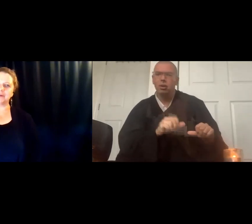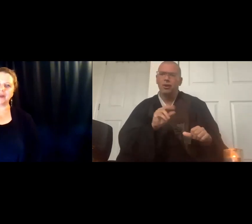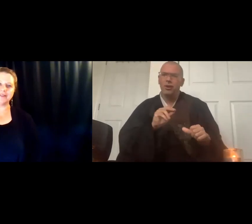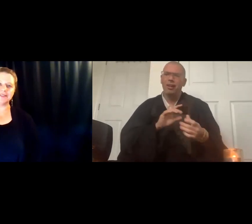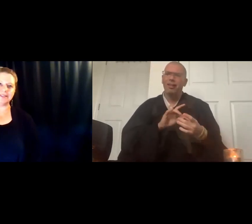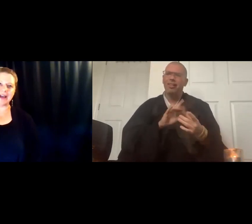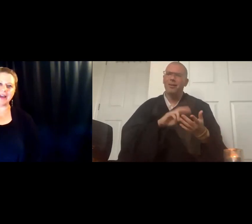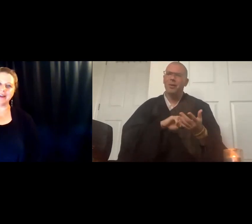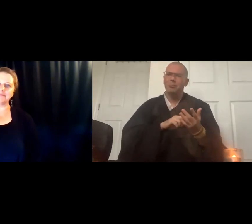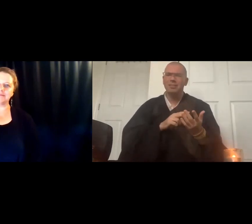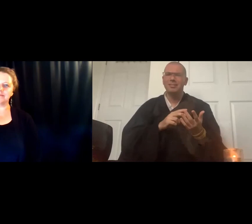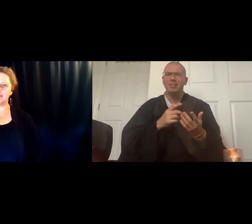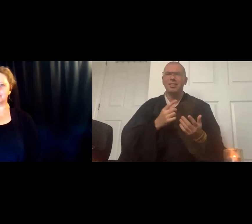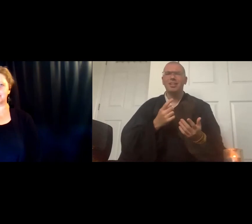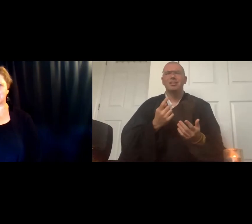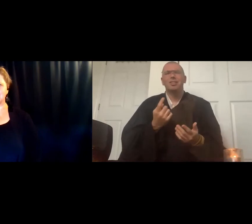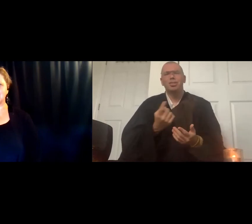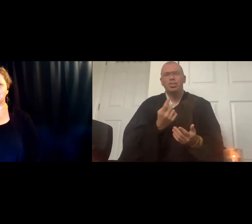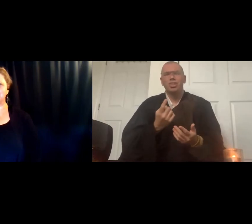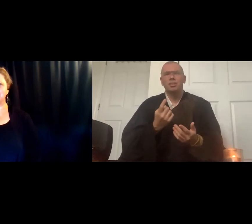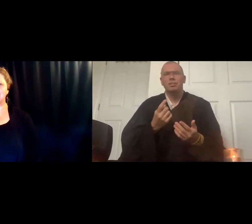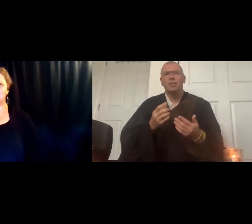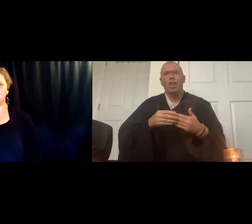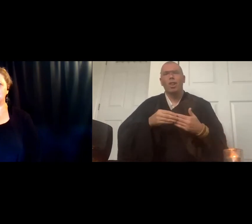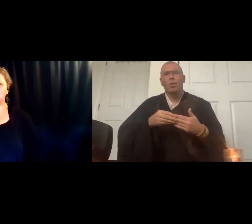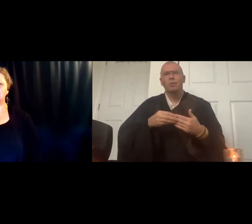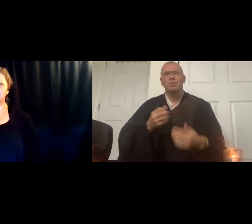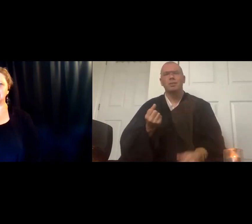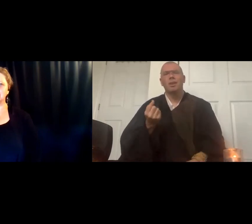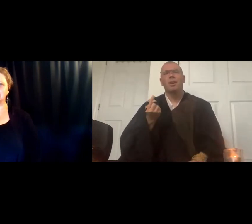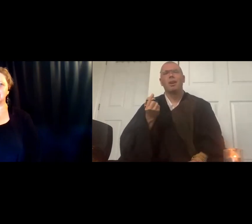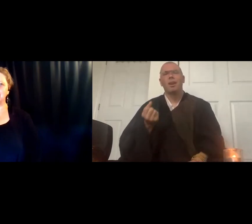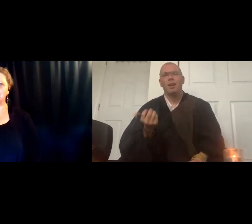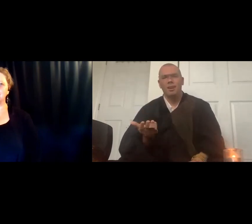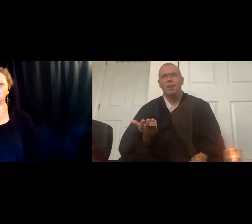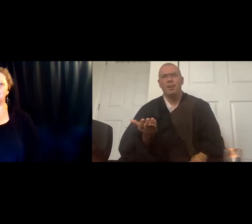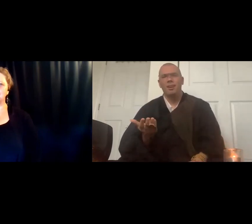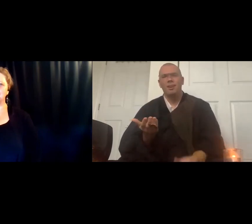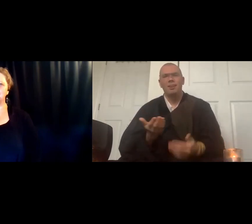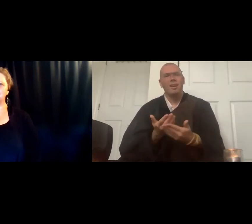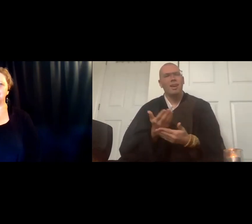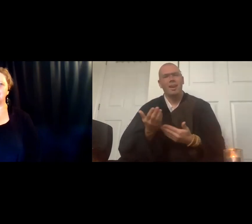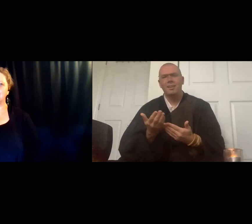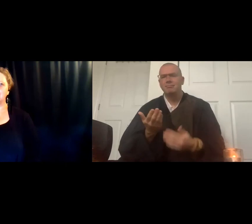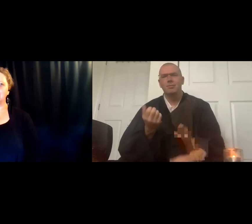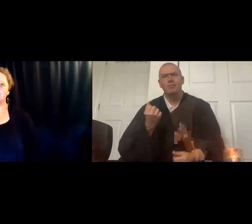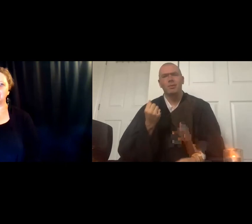You don't have to deny them or suppress them. We can just let them go.